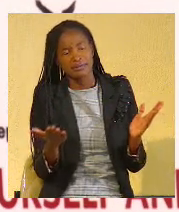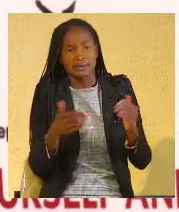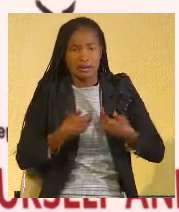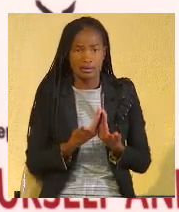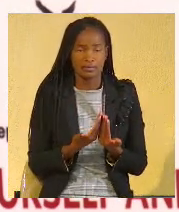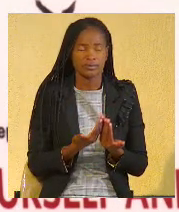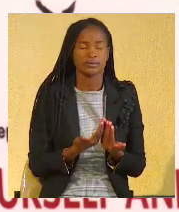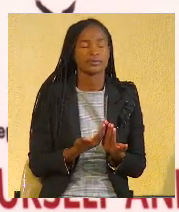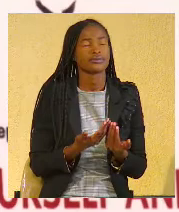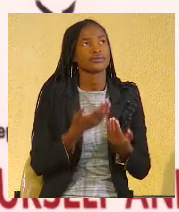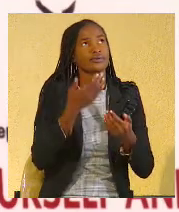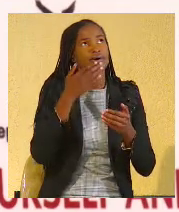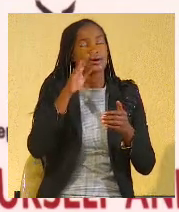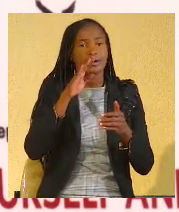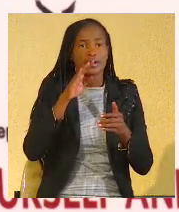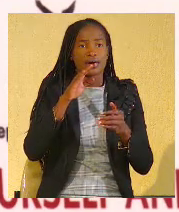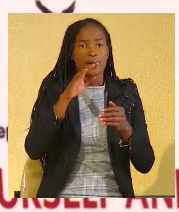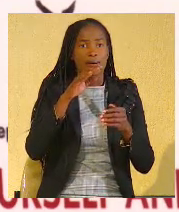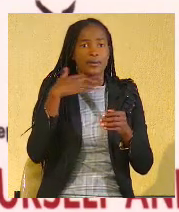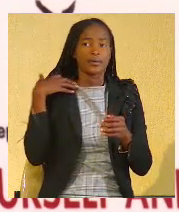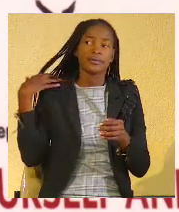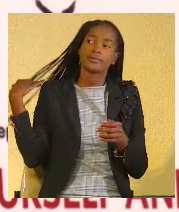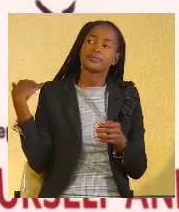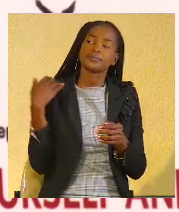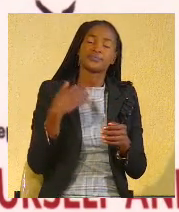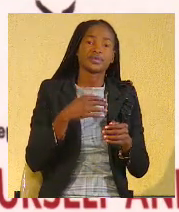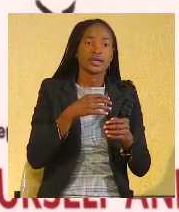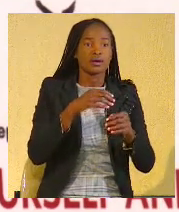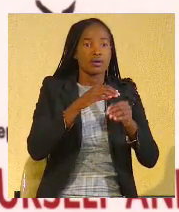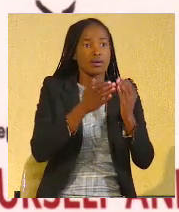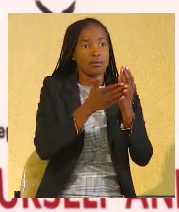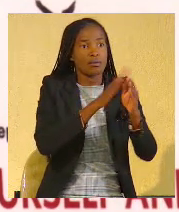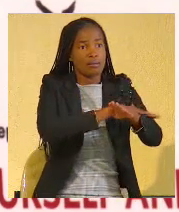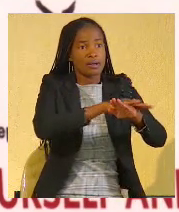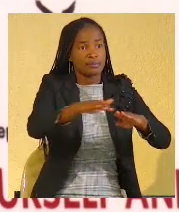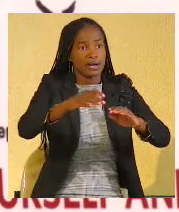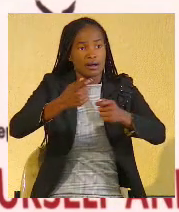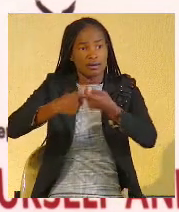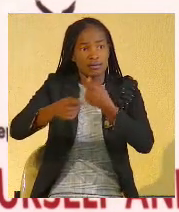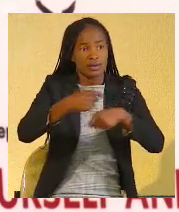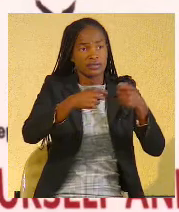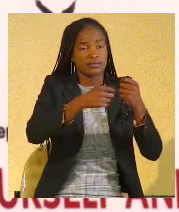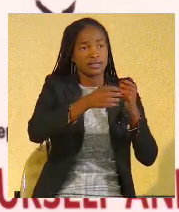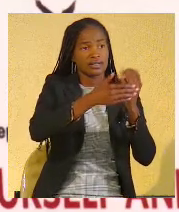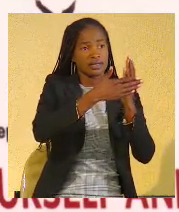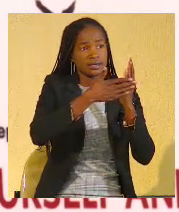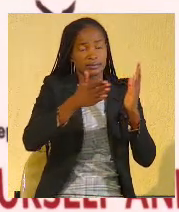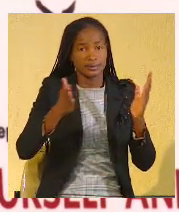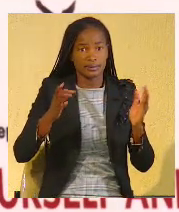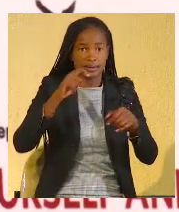Cabinet took note that the directives on reopening of open market during the state of emergency have been